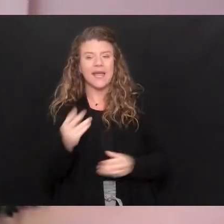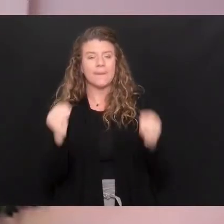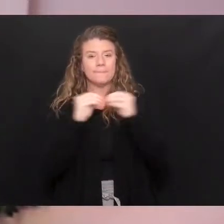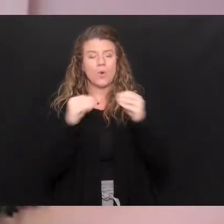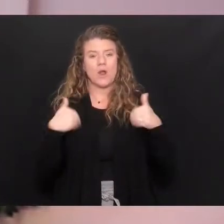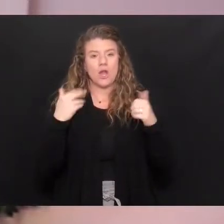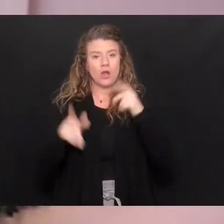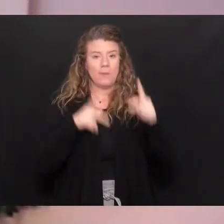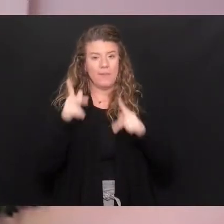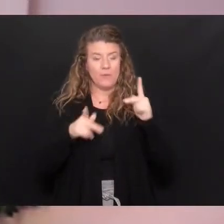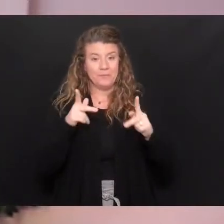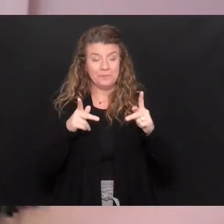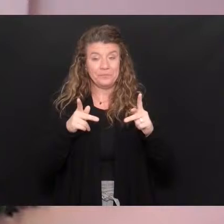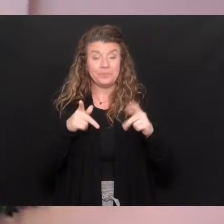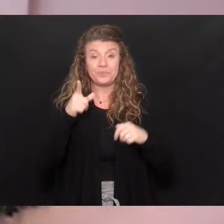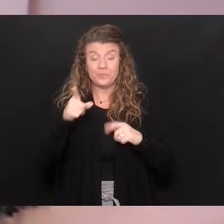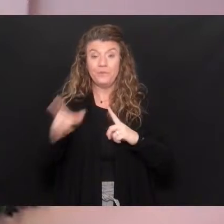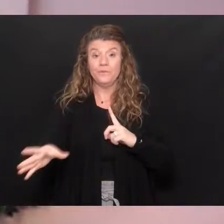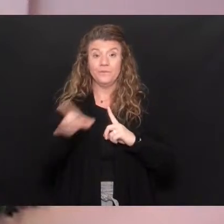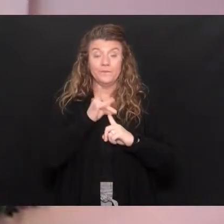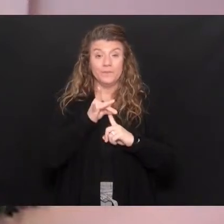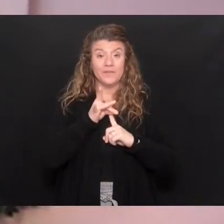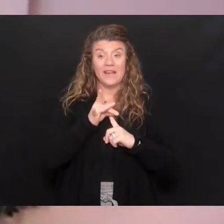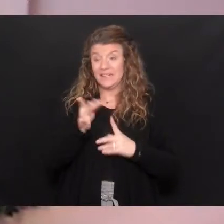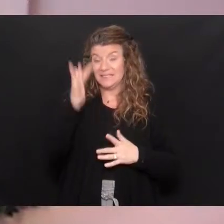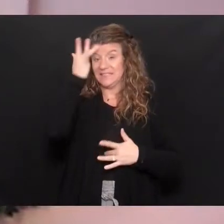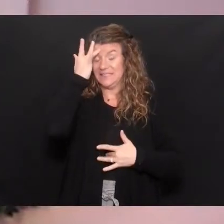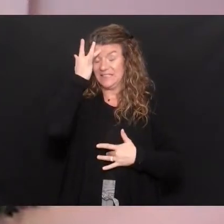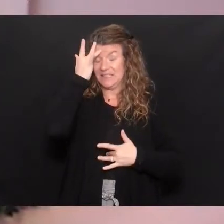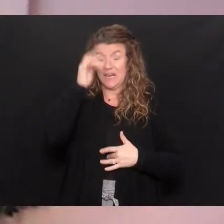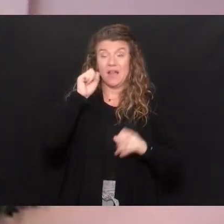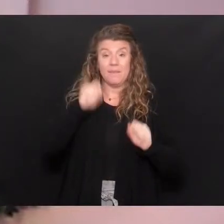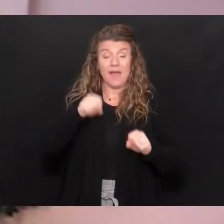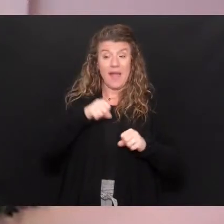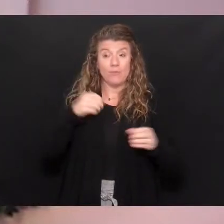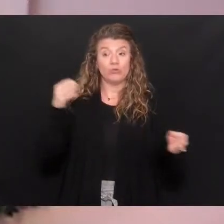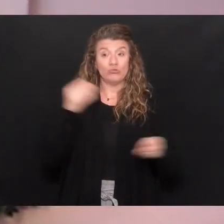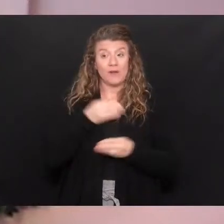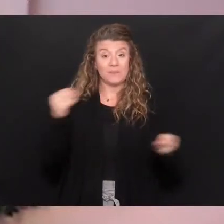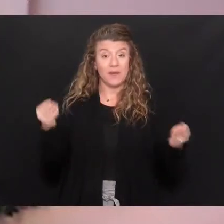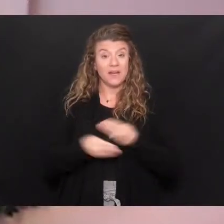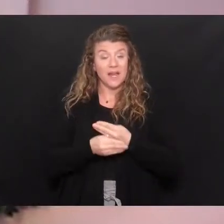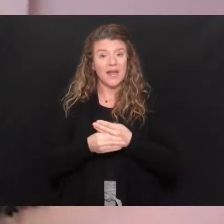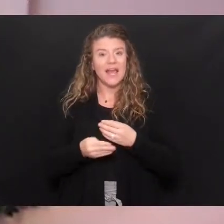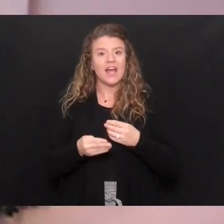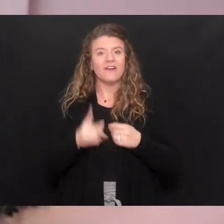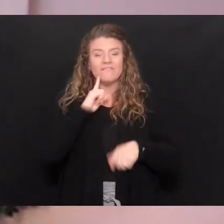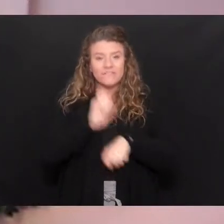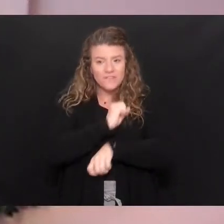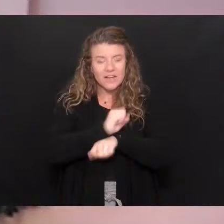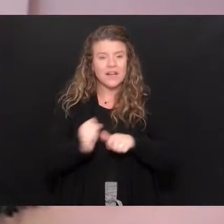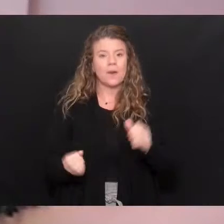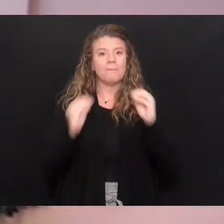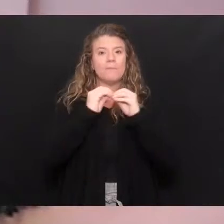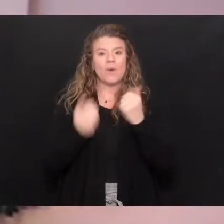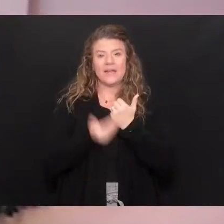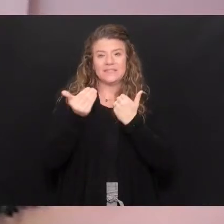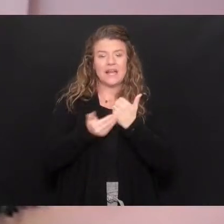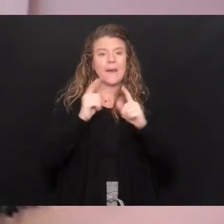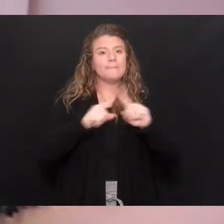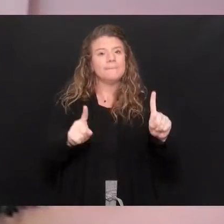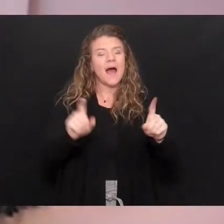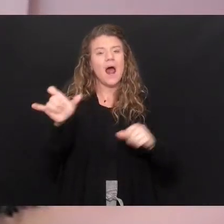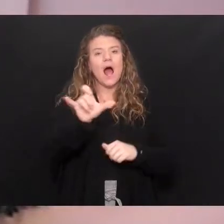people not only get infected and perhaps be able to transmit or infect others more easily, but